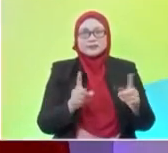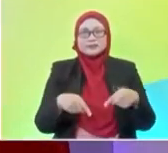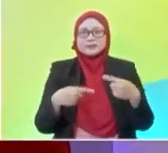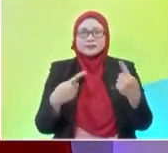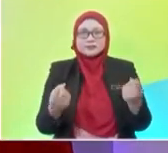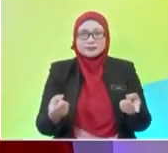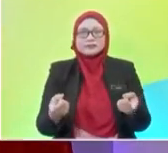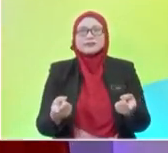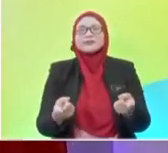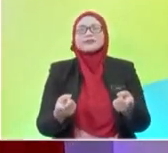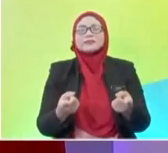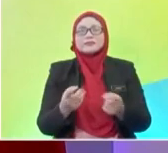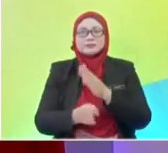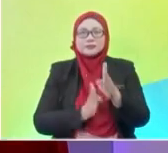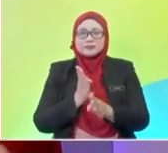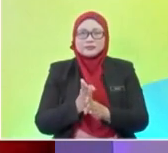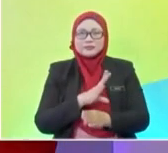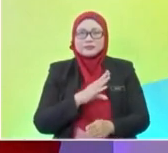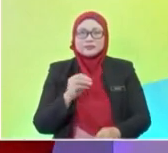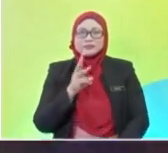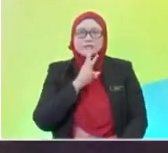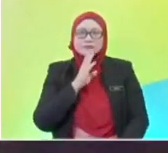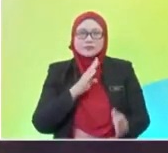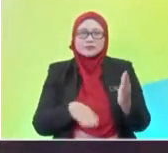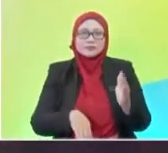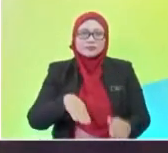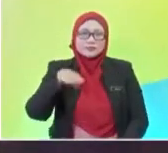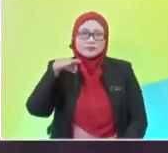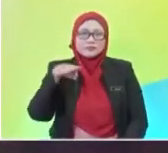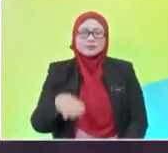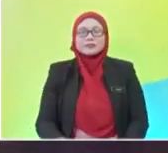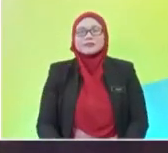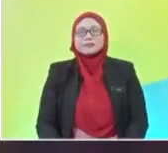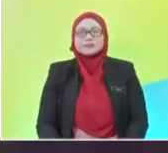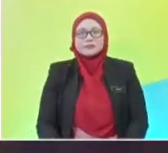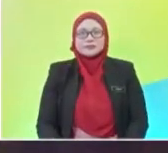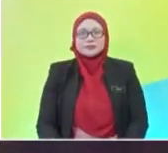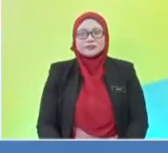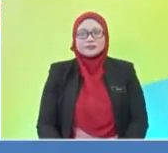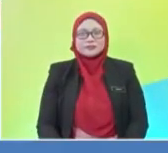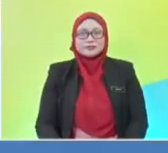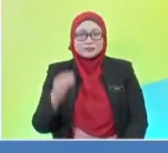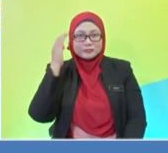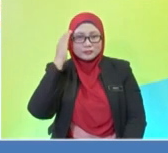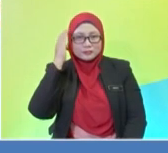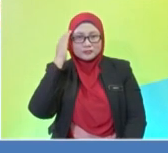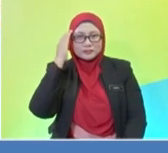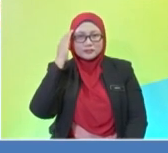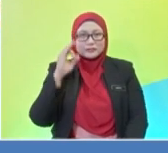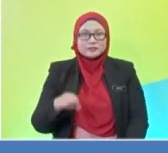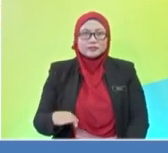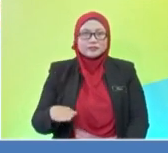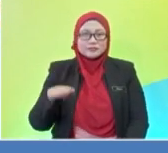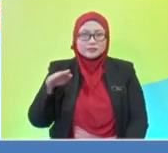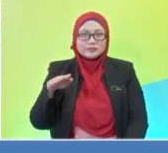make water level rise. I see. Okay, did you know, Chris, a flood that happens suddenly is